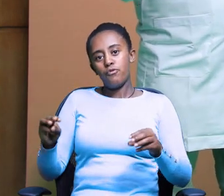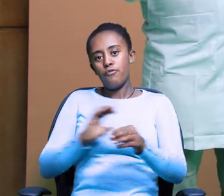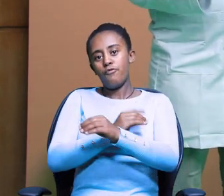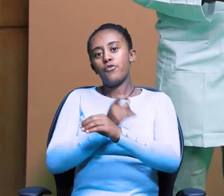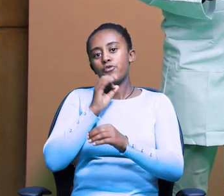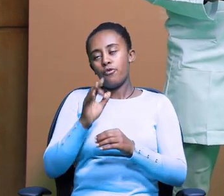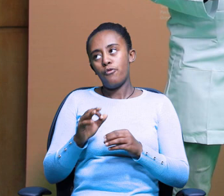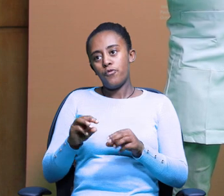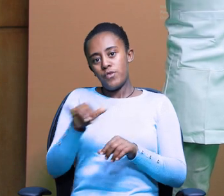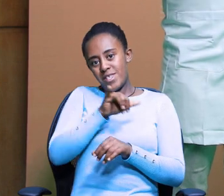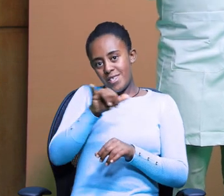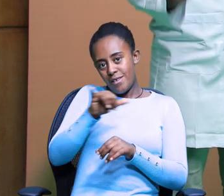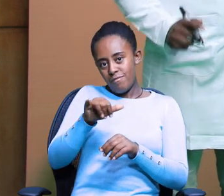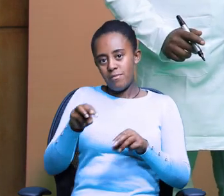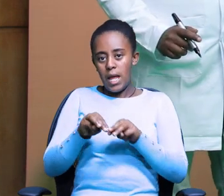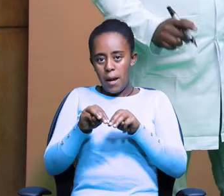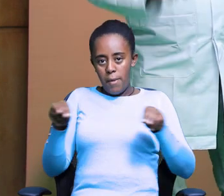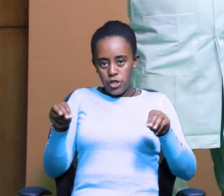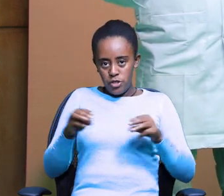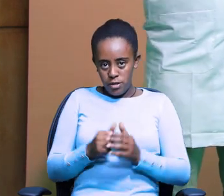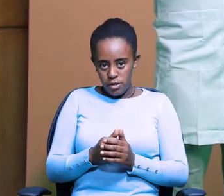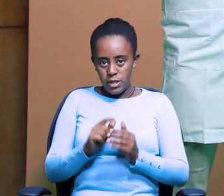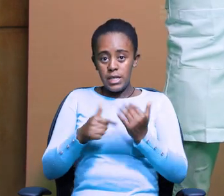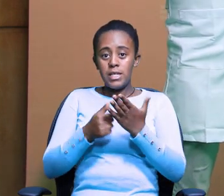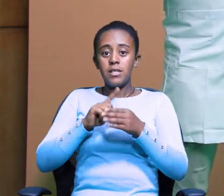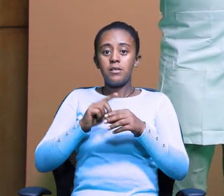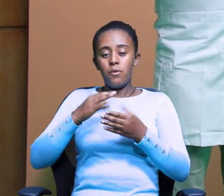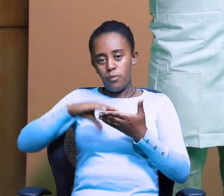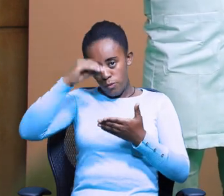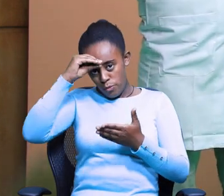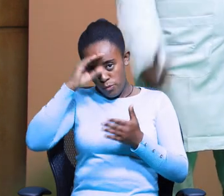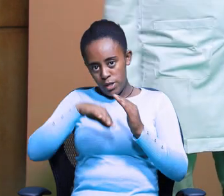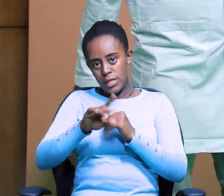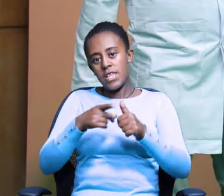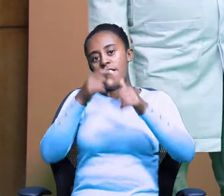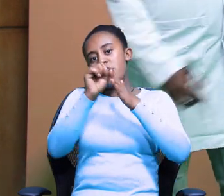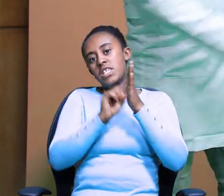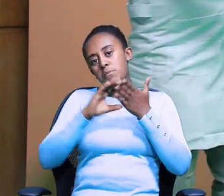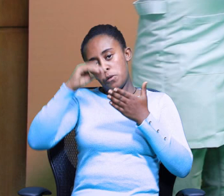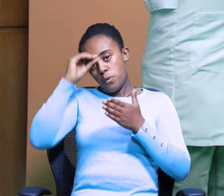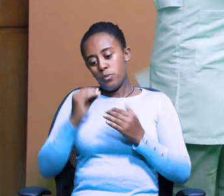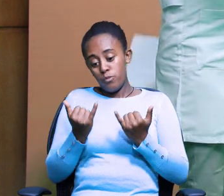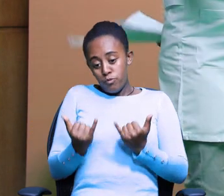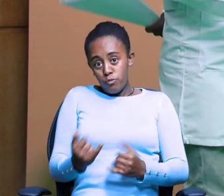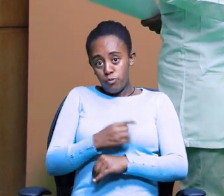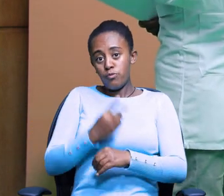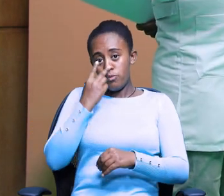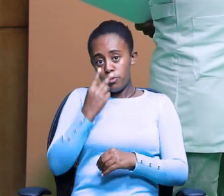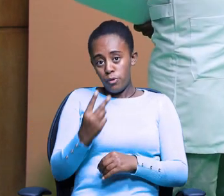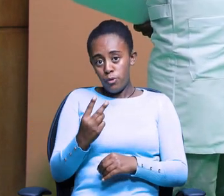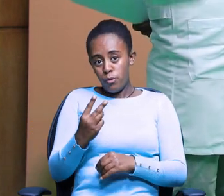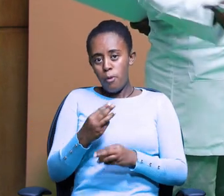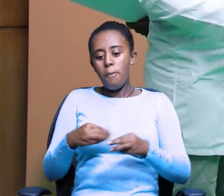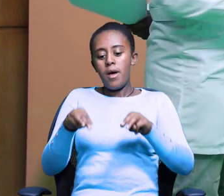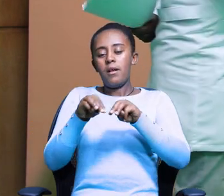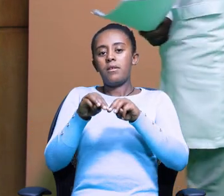similar, there is force of repulsion. This is what we learn in first semester. Today we are going to look about